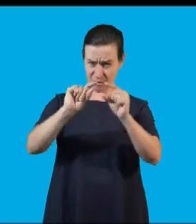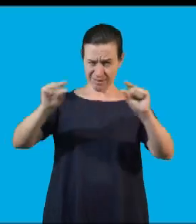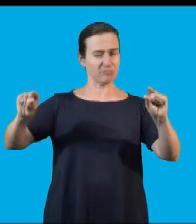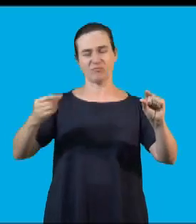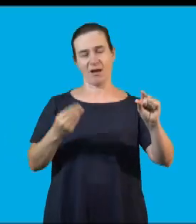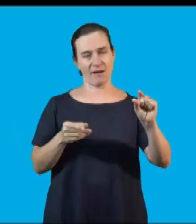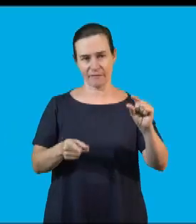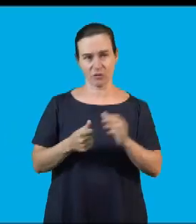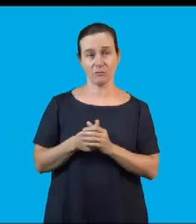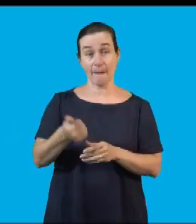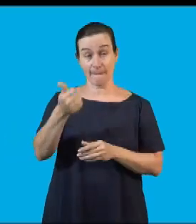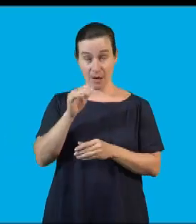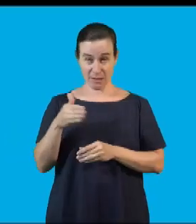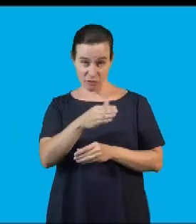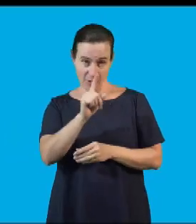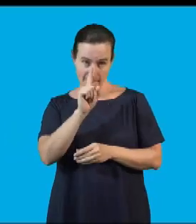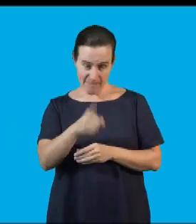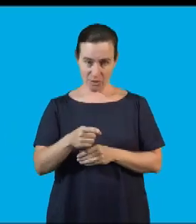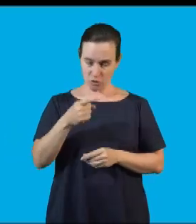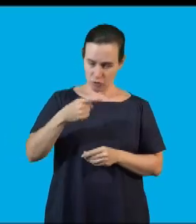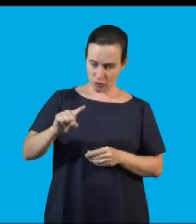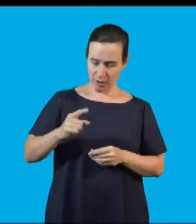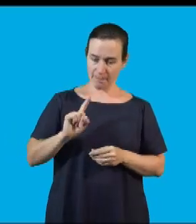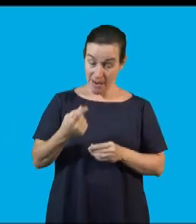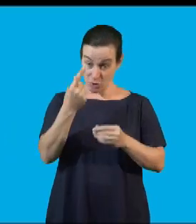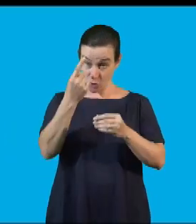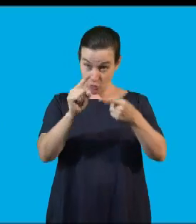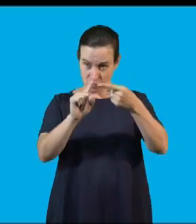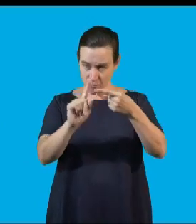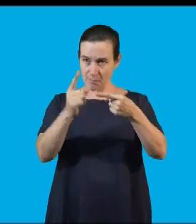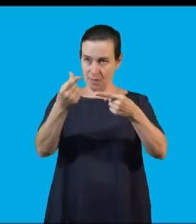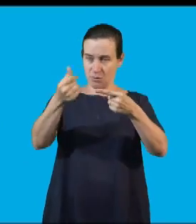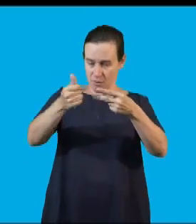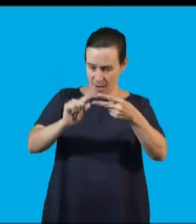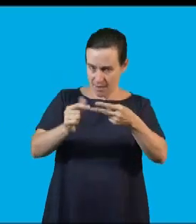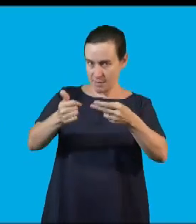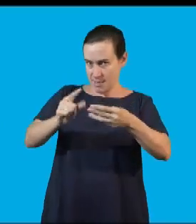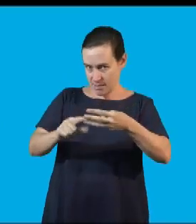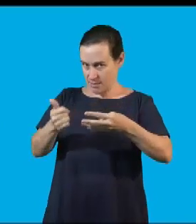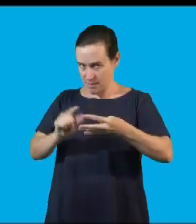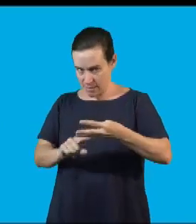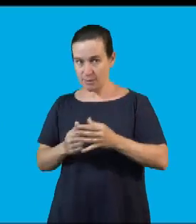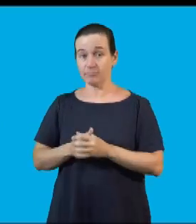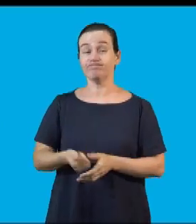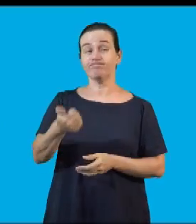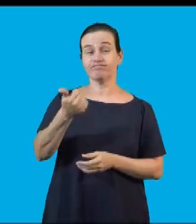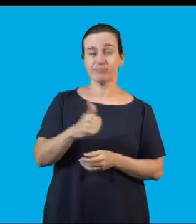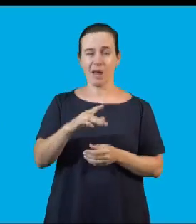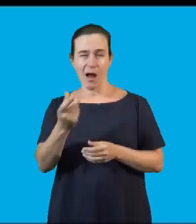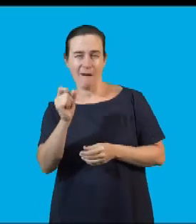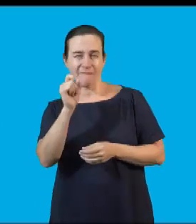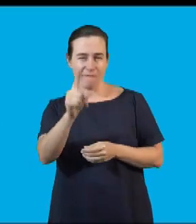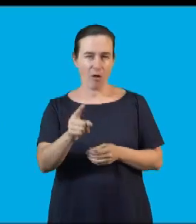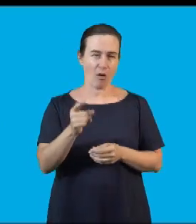not necessary. Directions must always be in the correct chronological order. Approximate